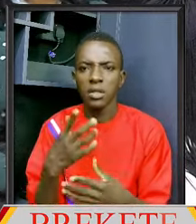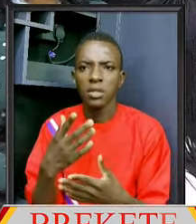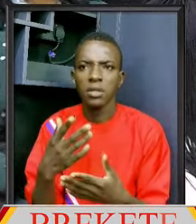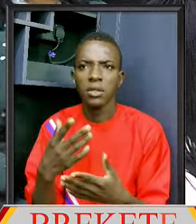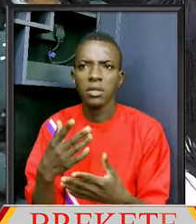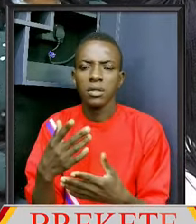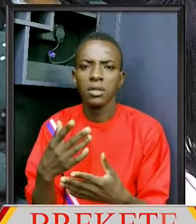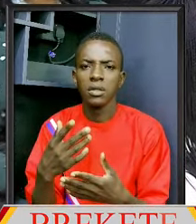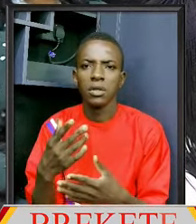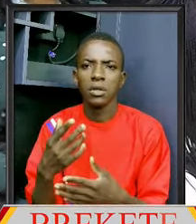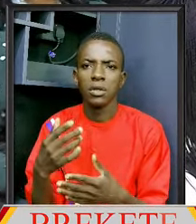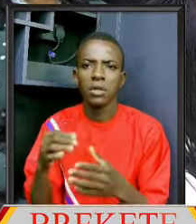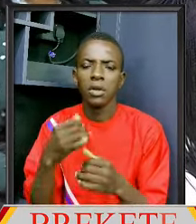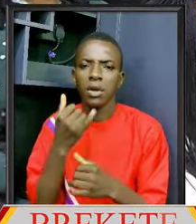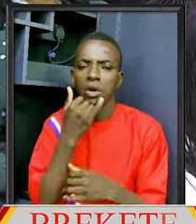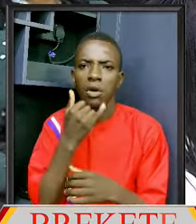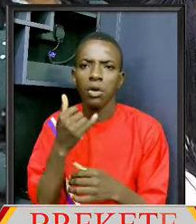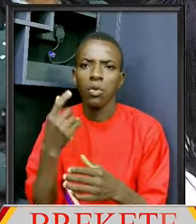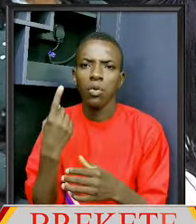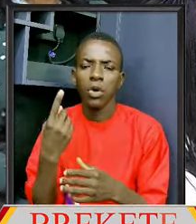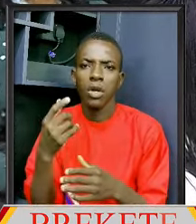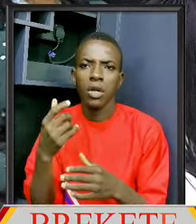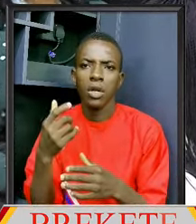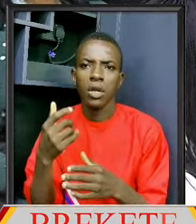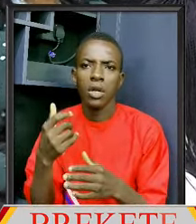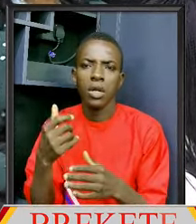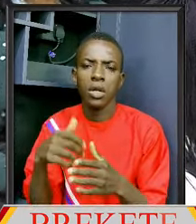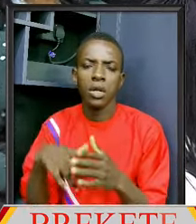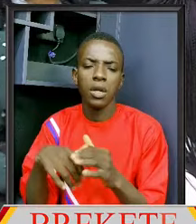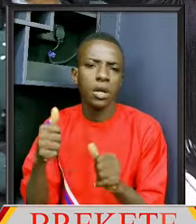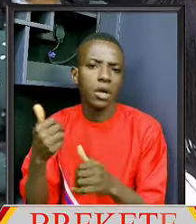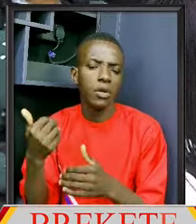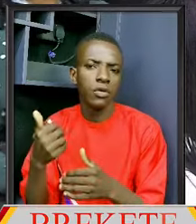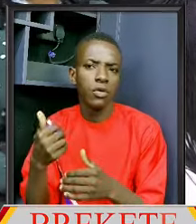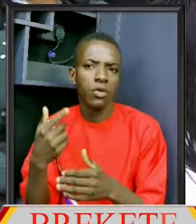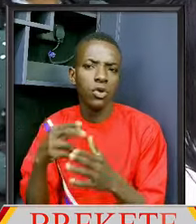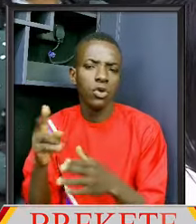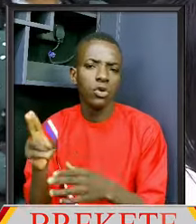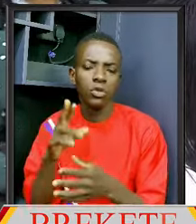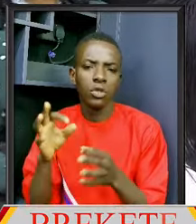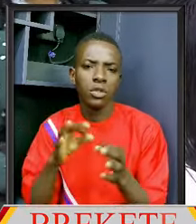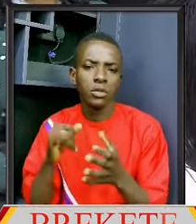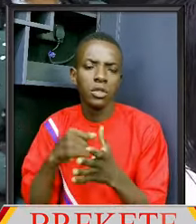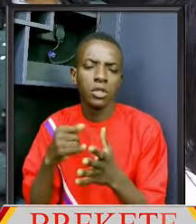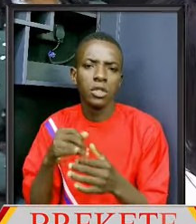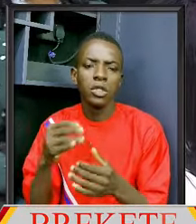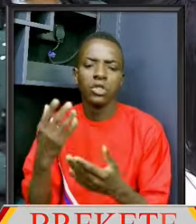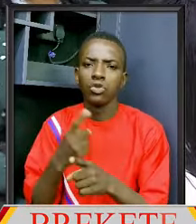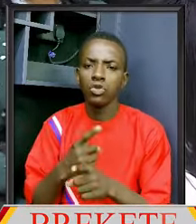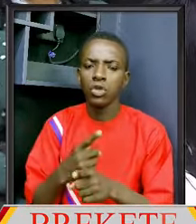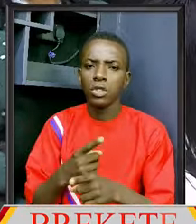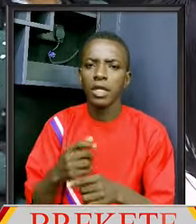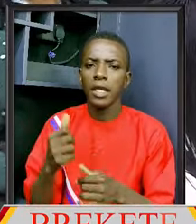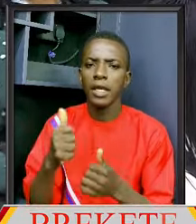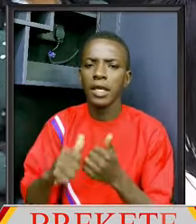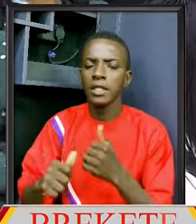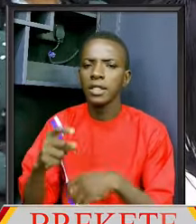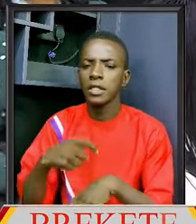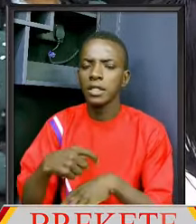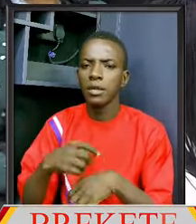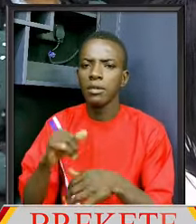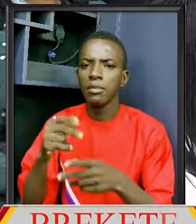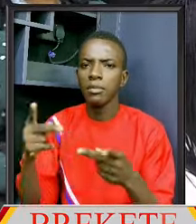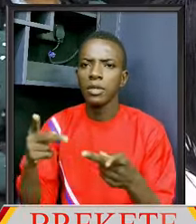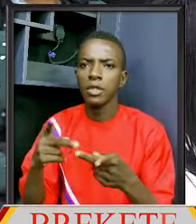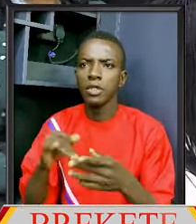of error in 1 out of every 10. You see, say they huge. What they use explain and be say it they like each time